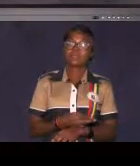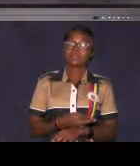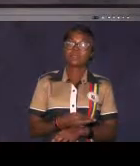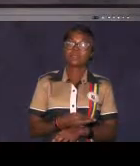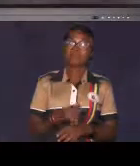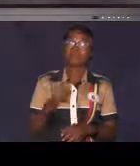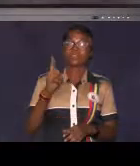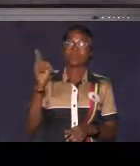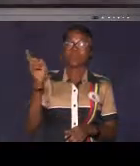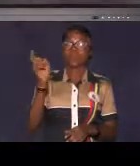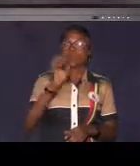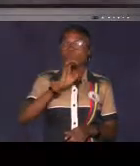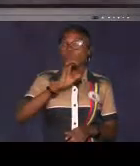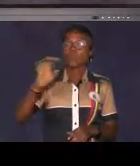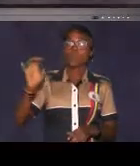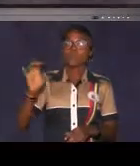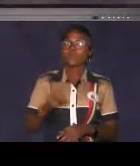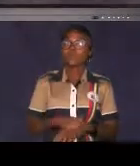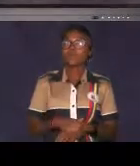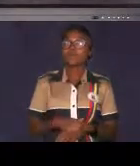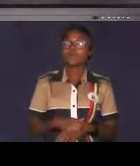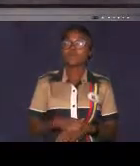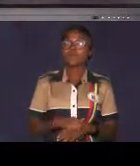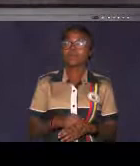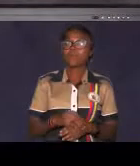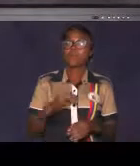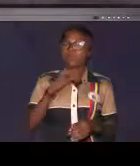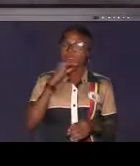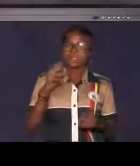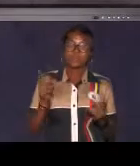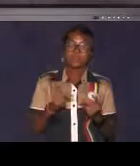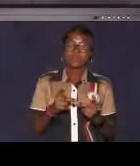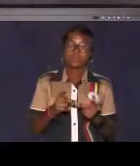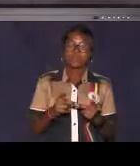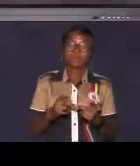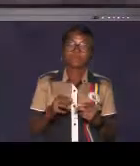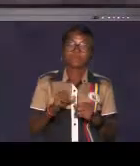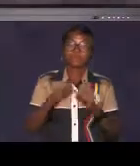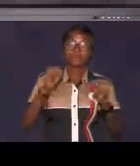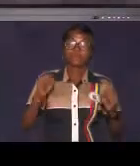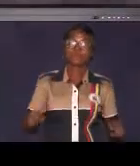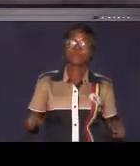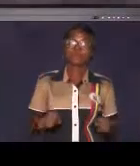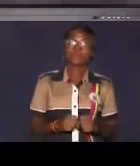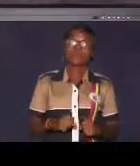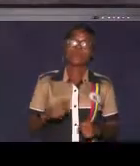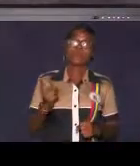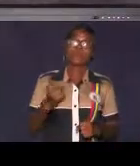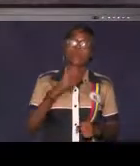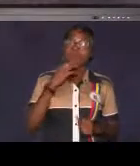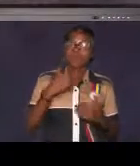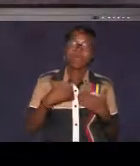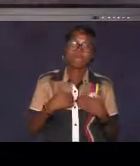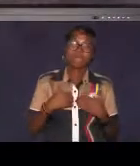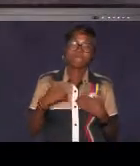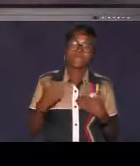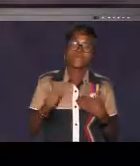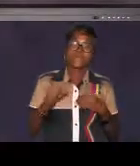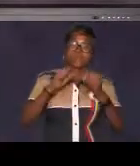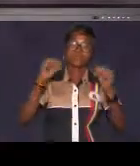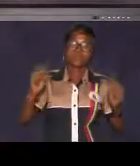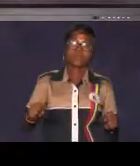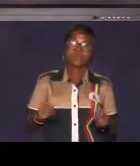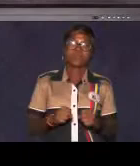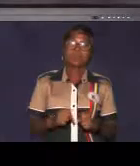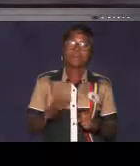10 is 100. And that means that 100 is a perfect square where you have 10 squares along the side